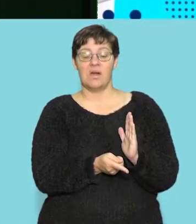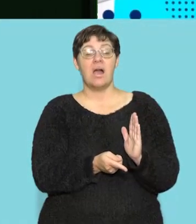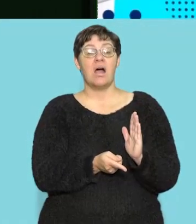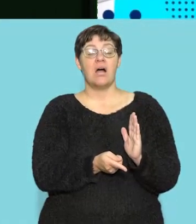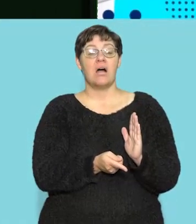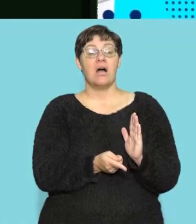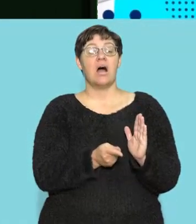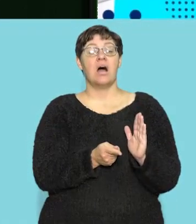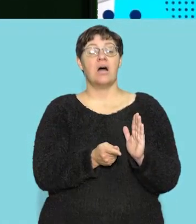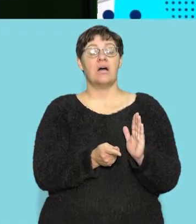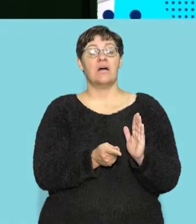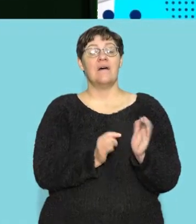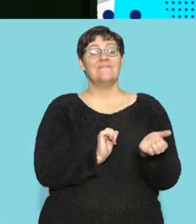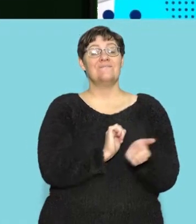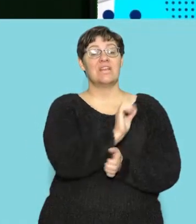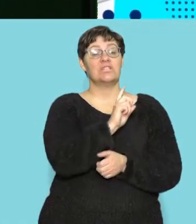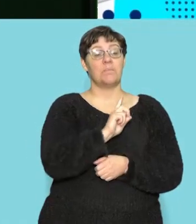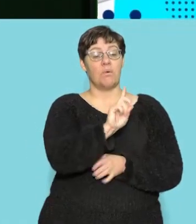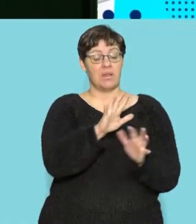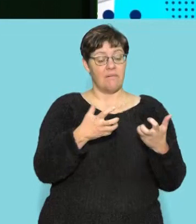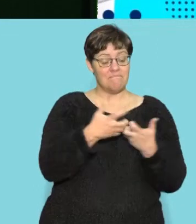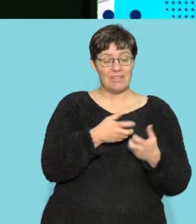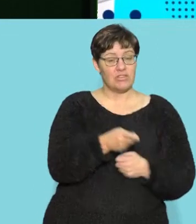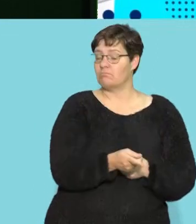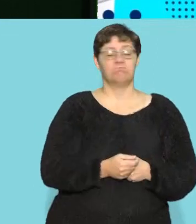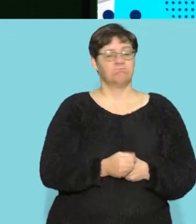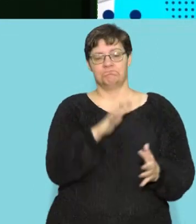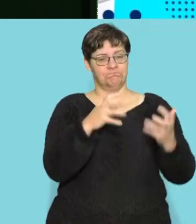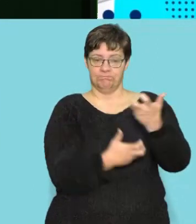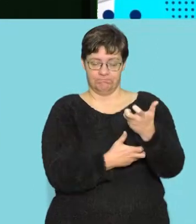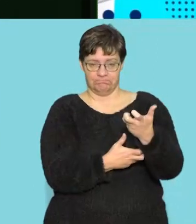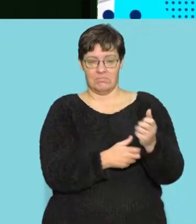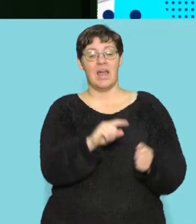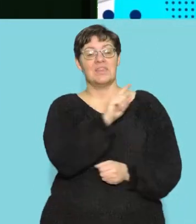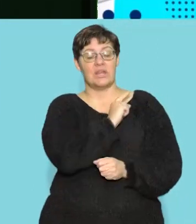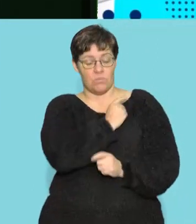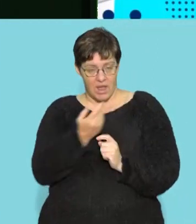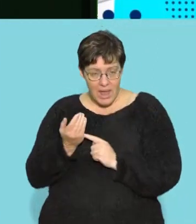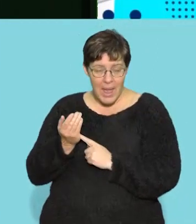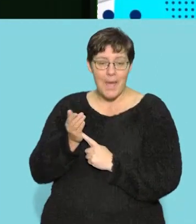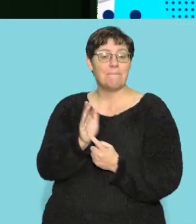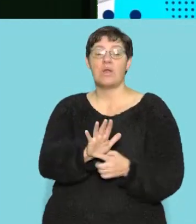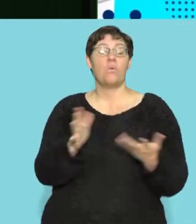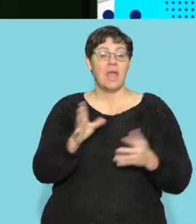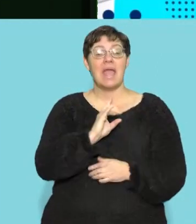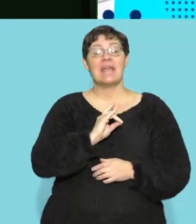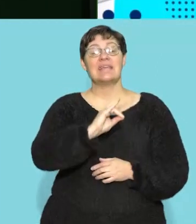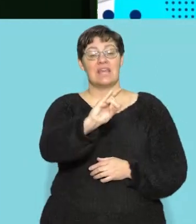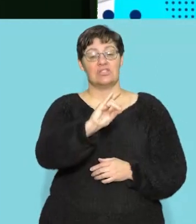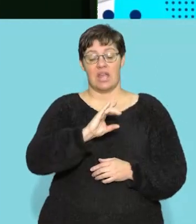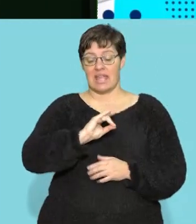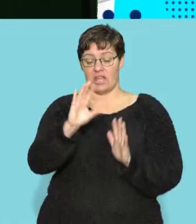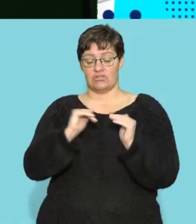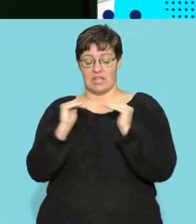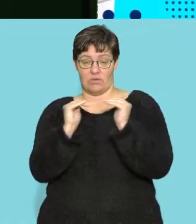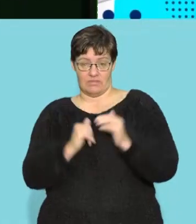description of a fixed deposit, and therefore it has to appear under my cash and cash